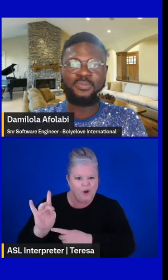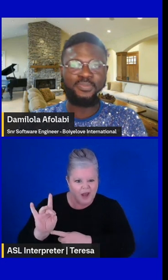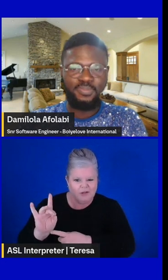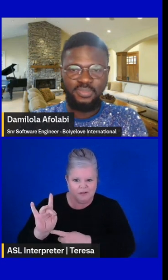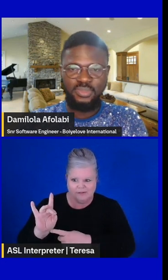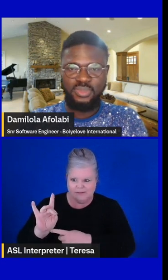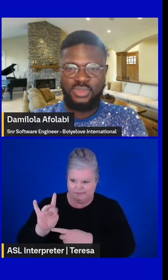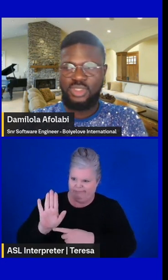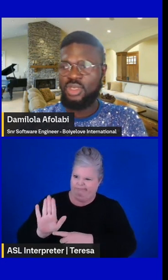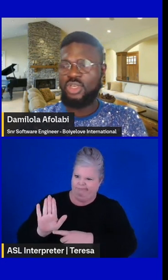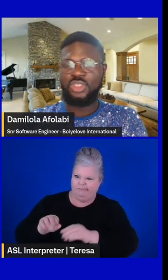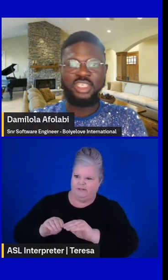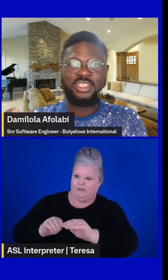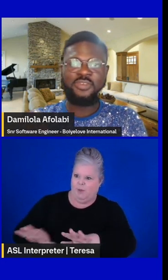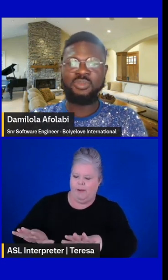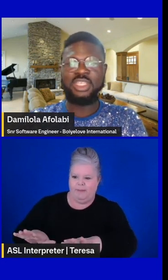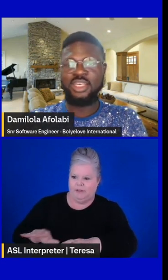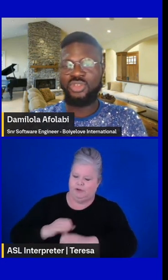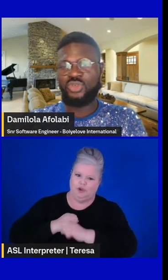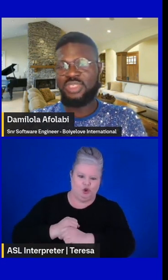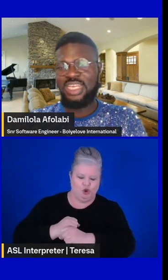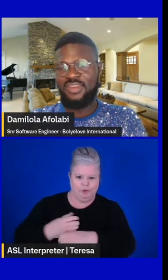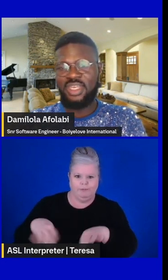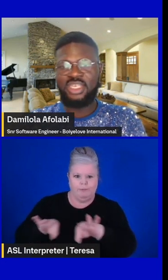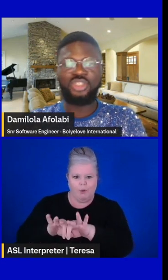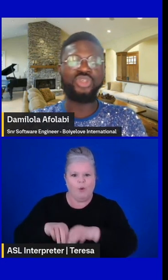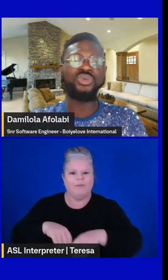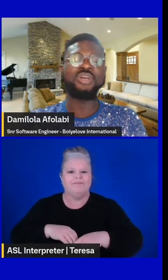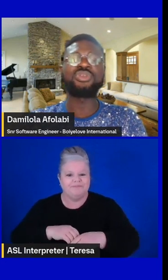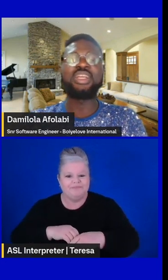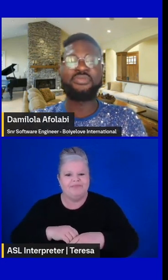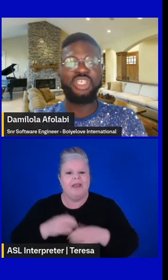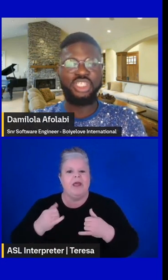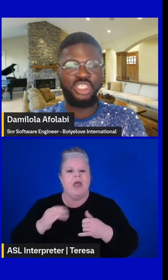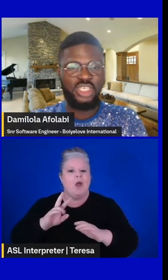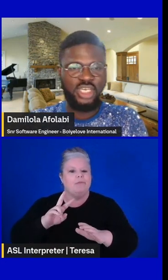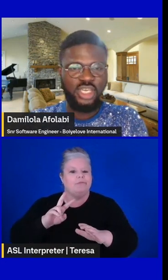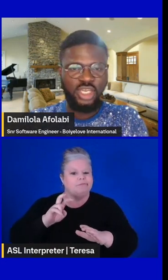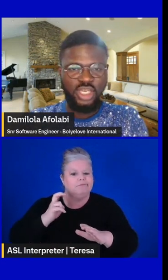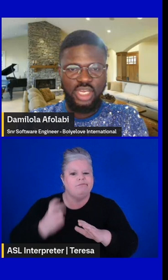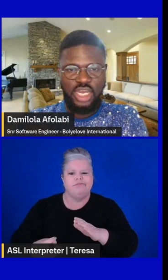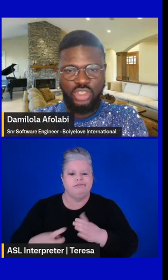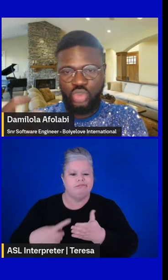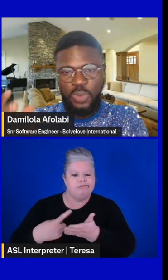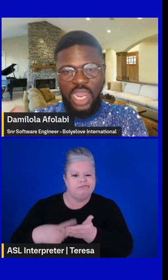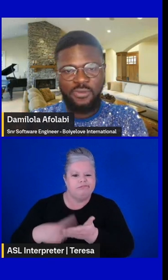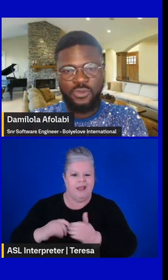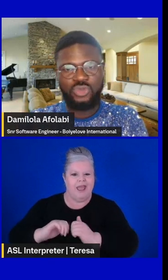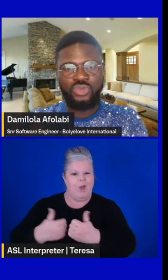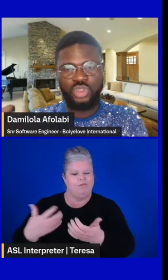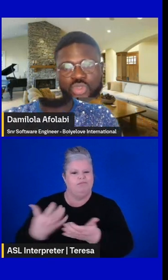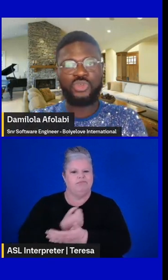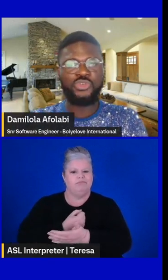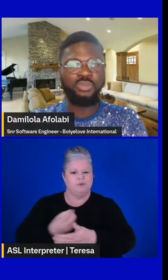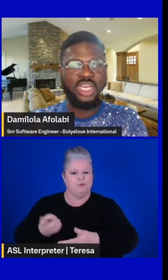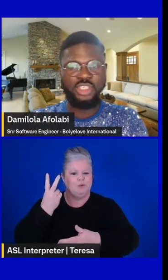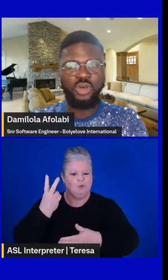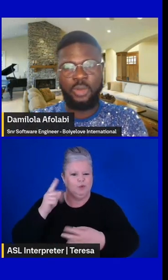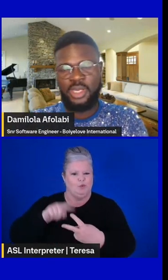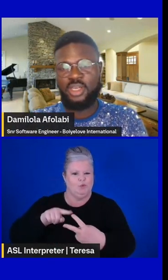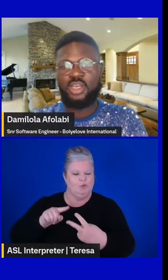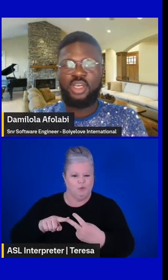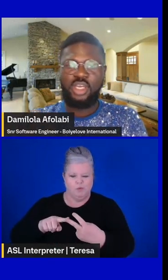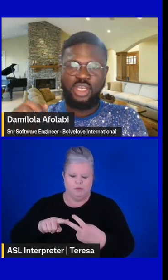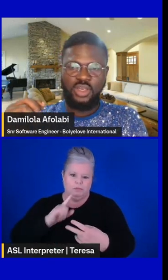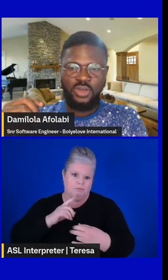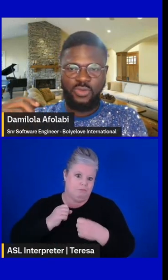deployment. So as you can see from the title, we'll be diving into how to leverage two powerful tools from